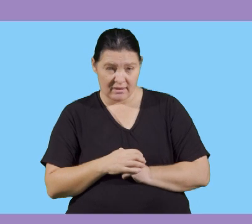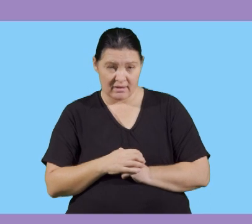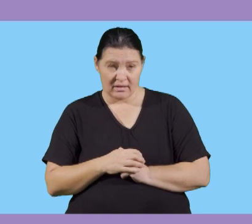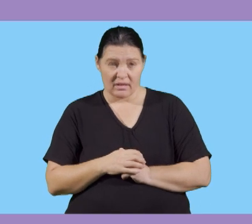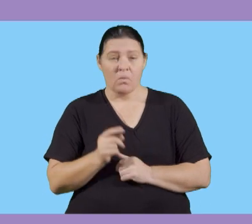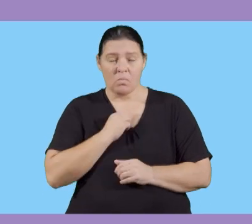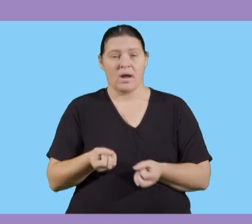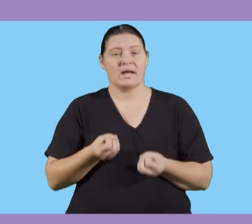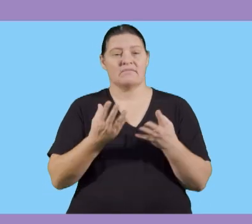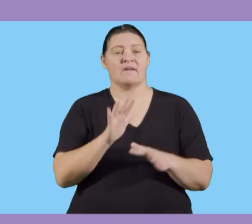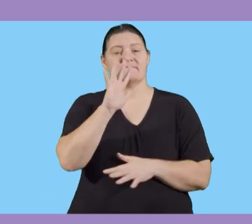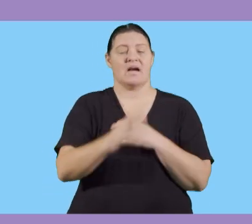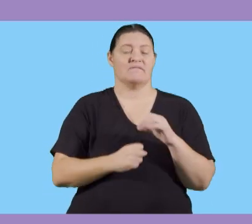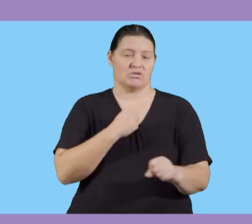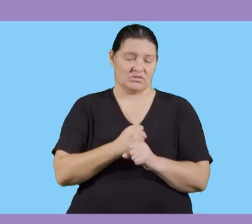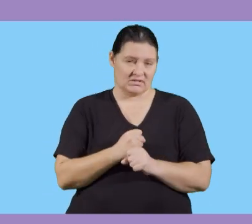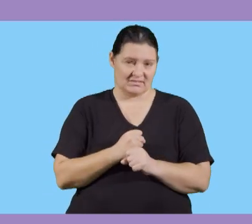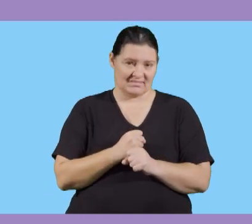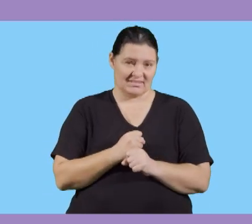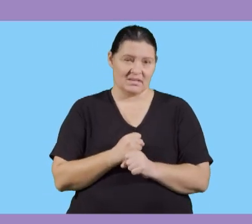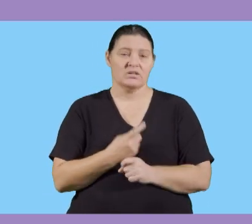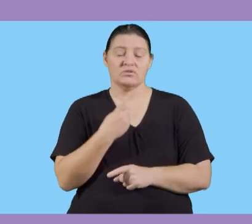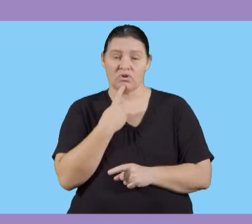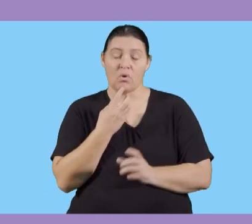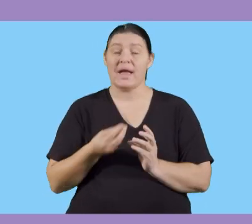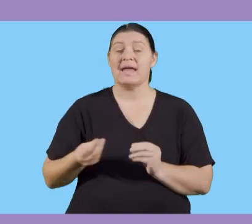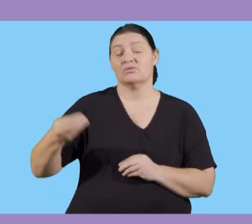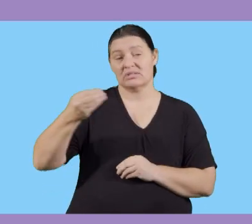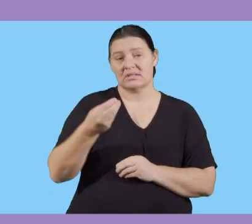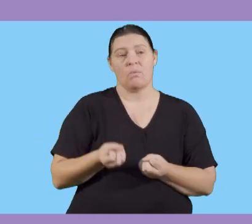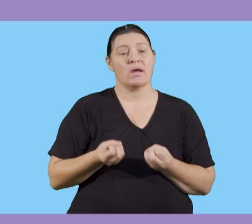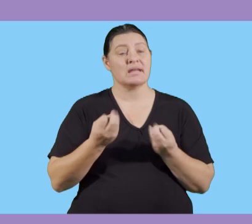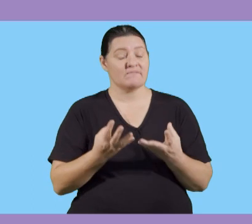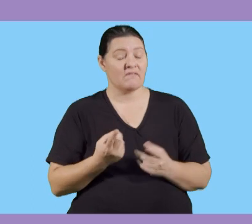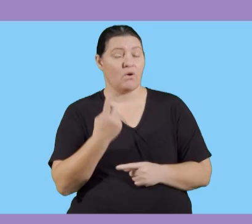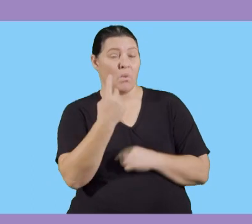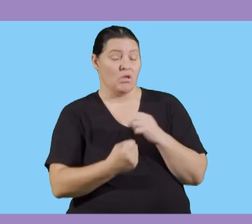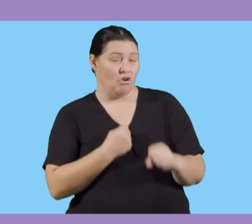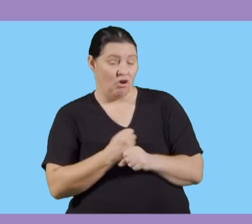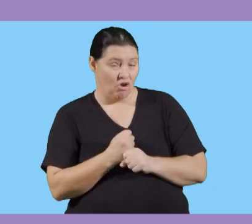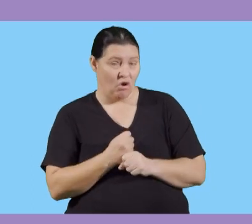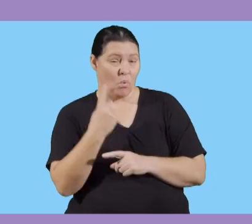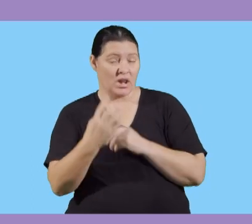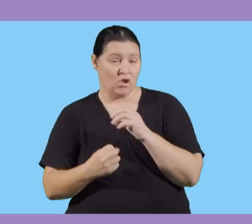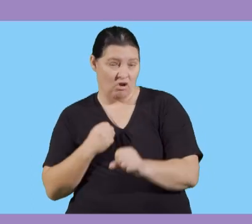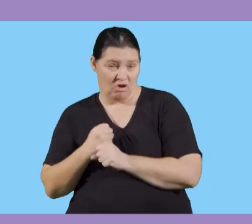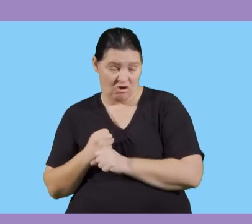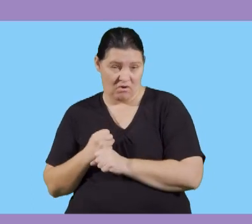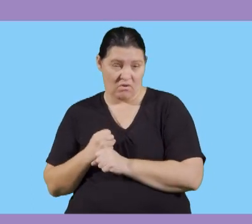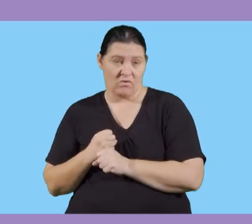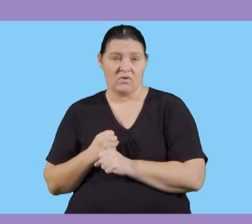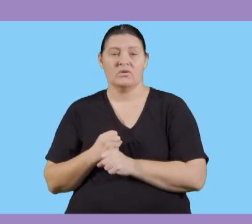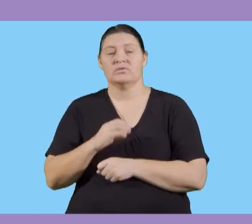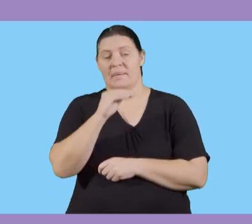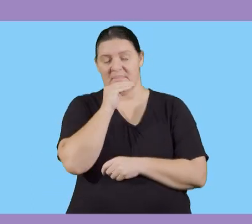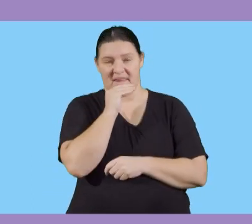given 5 years here. So that means that the interest will be given to her per annum, which is per year. And that will mean